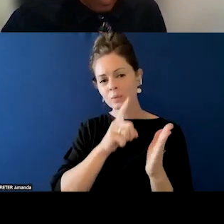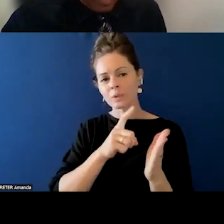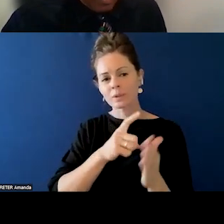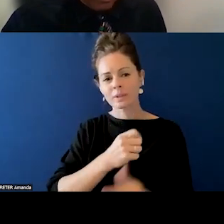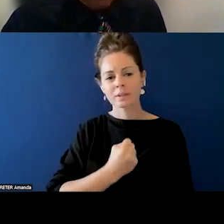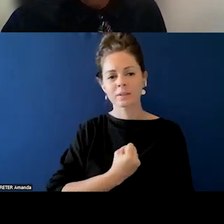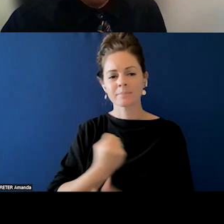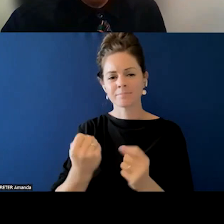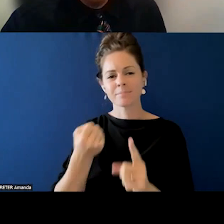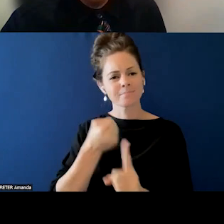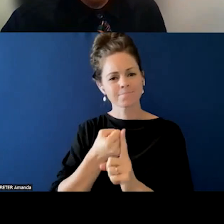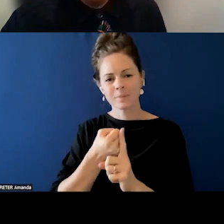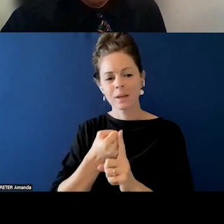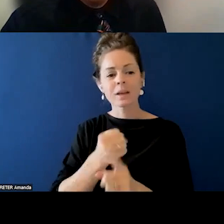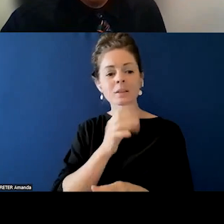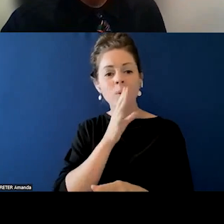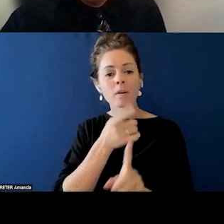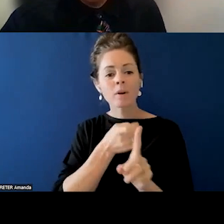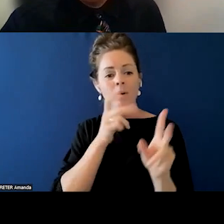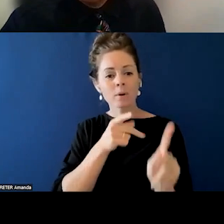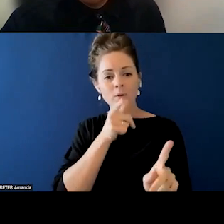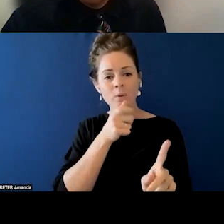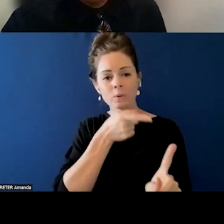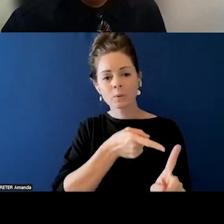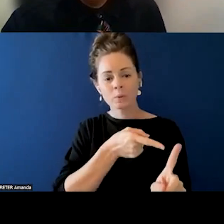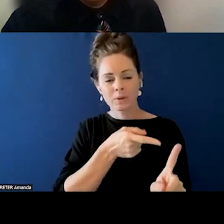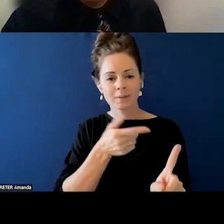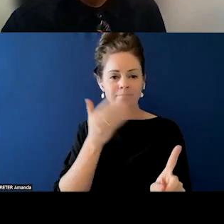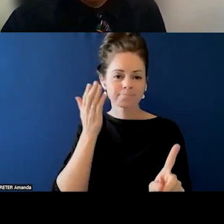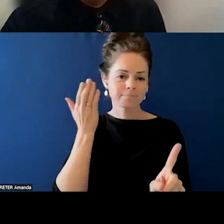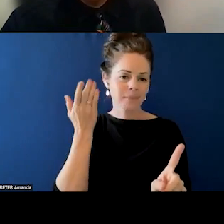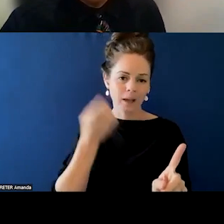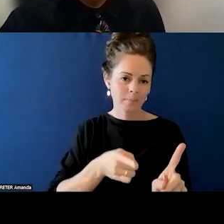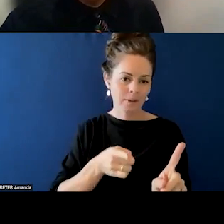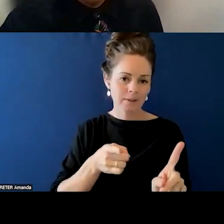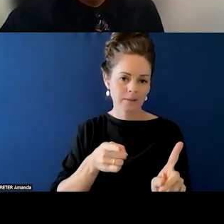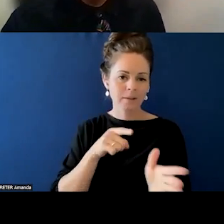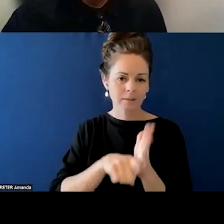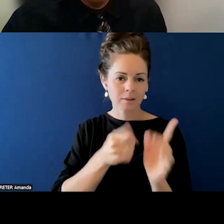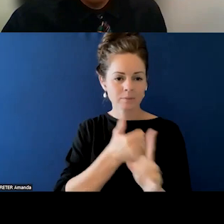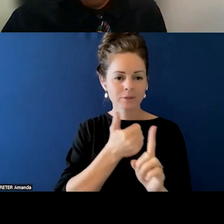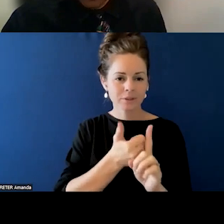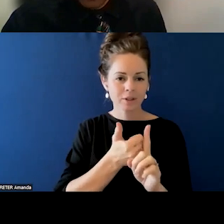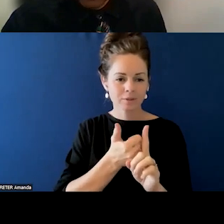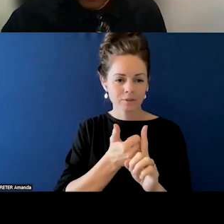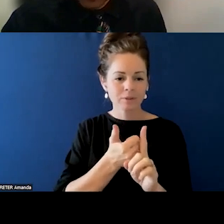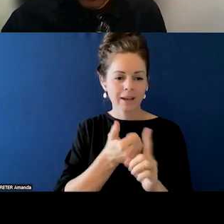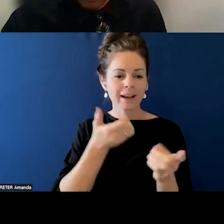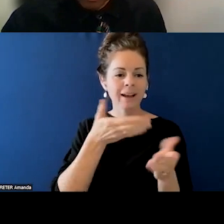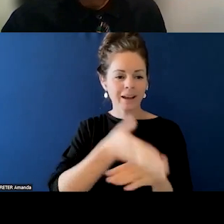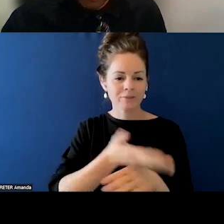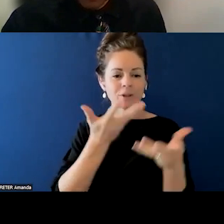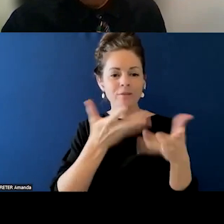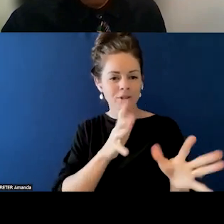from an individual who then unfortunately committed suicide just after doing this